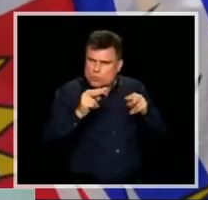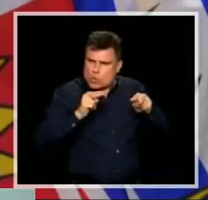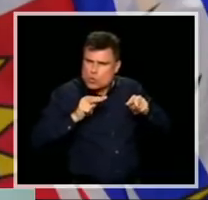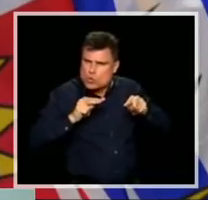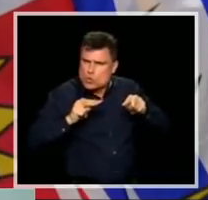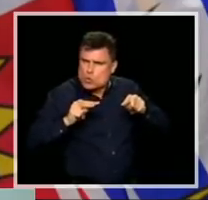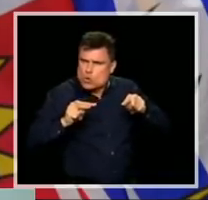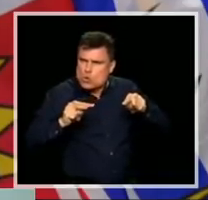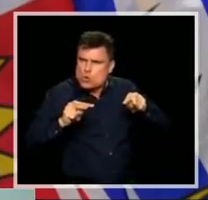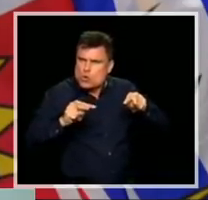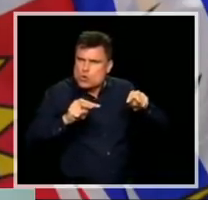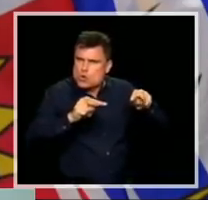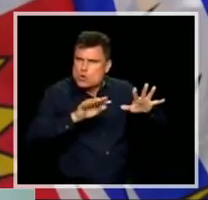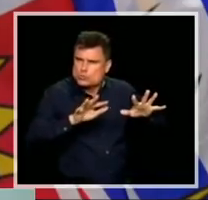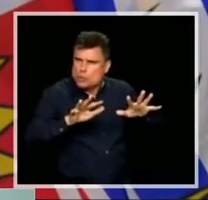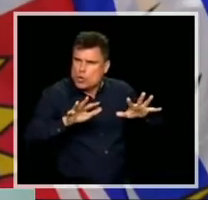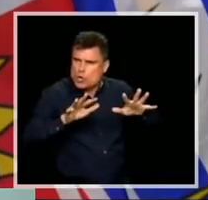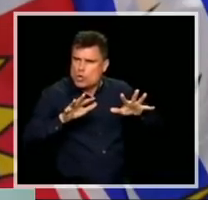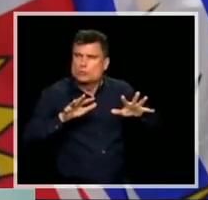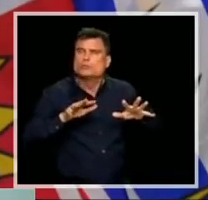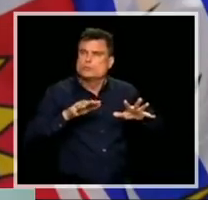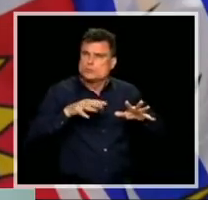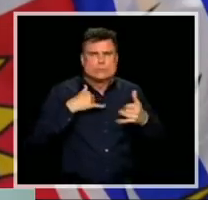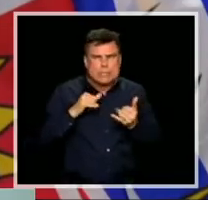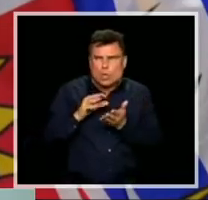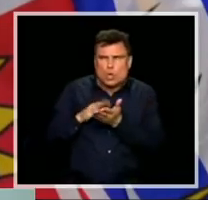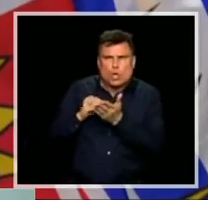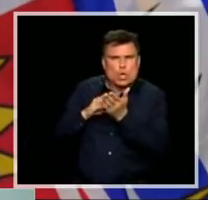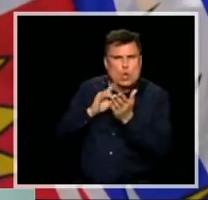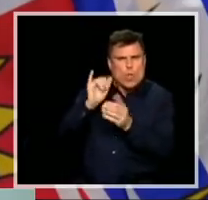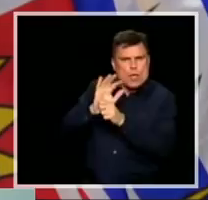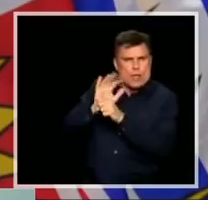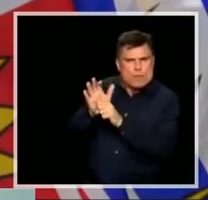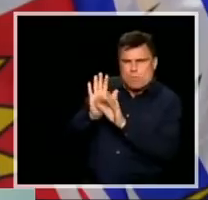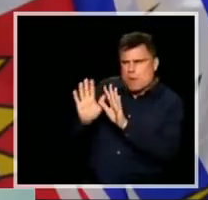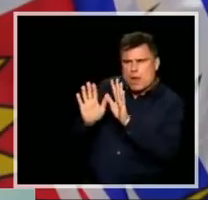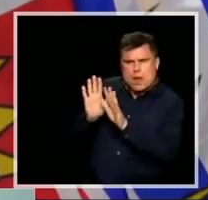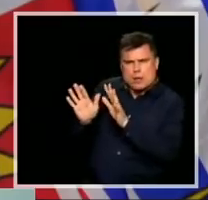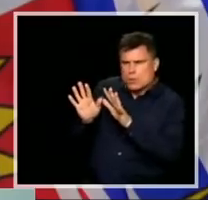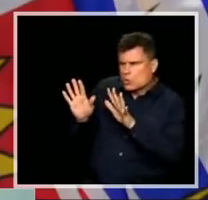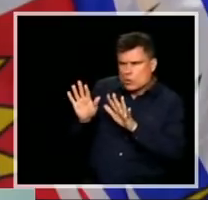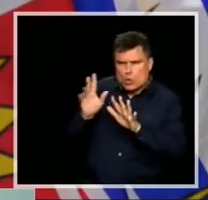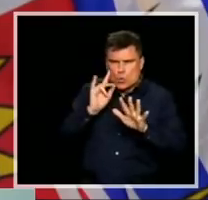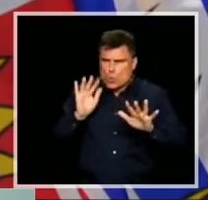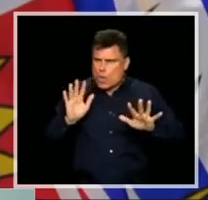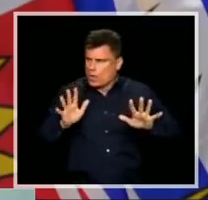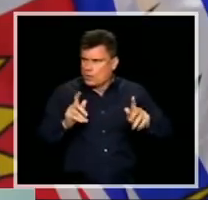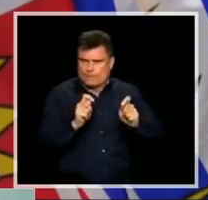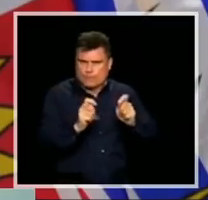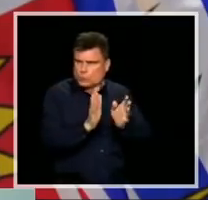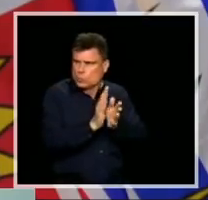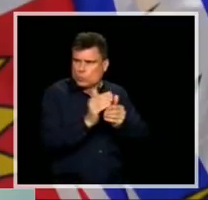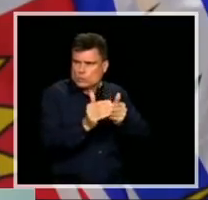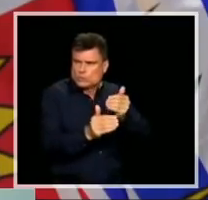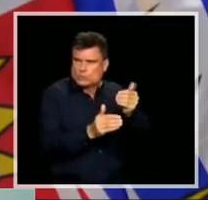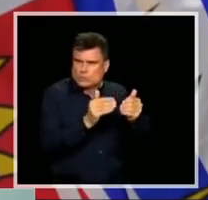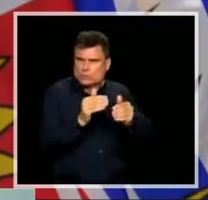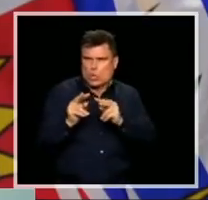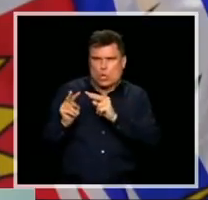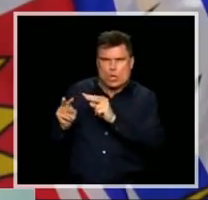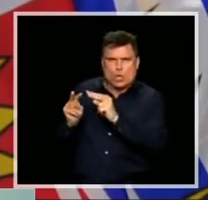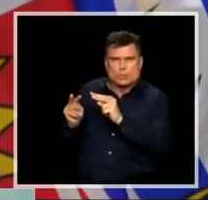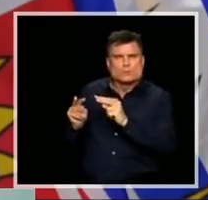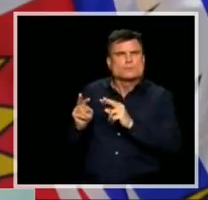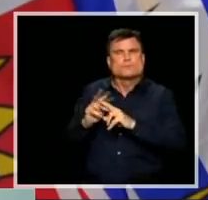offer. But as I have said many times, we are not yet in a normal situation. And some of the things that we